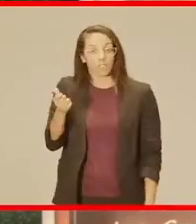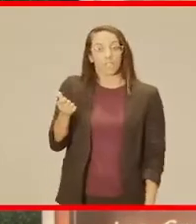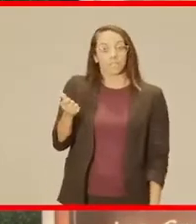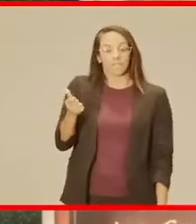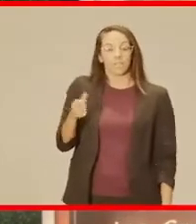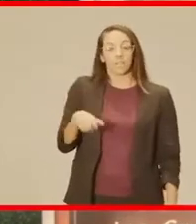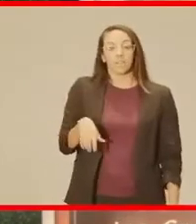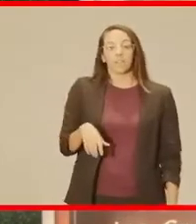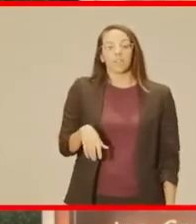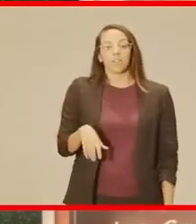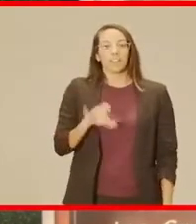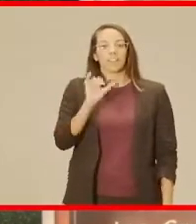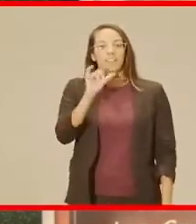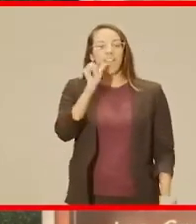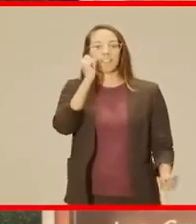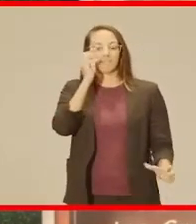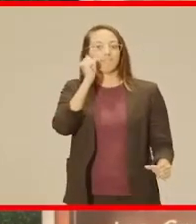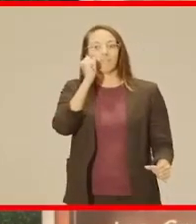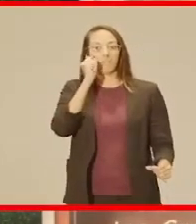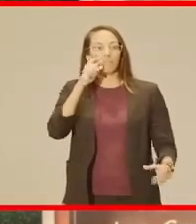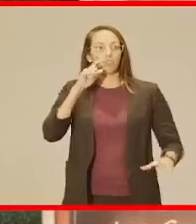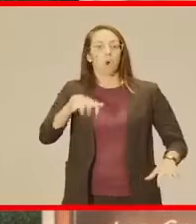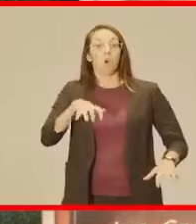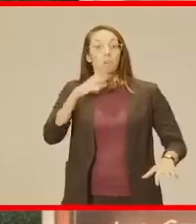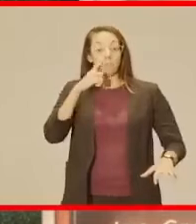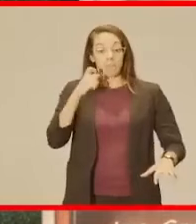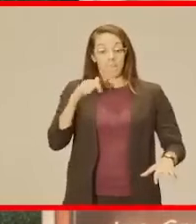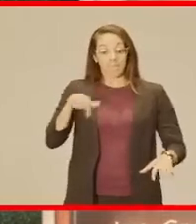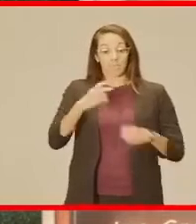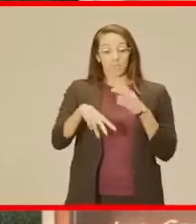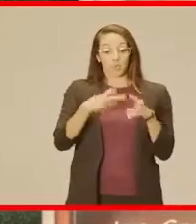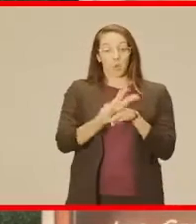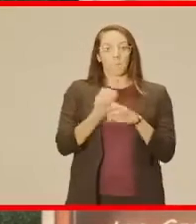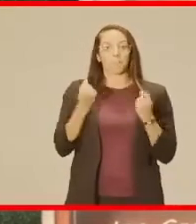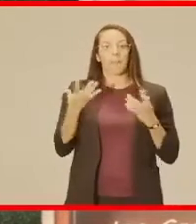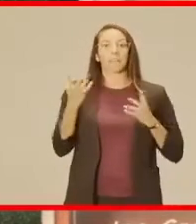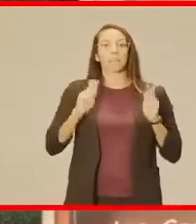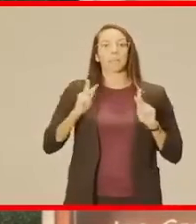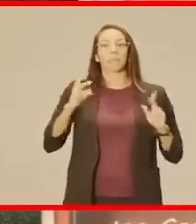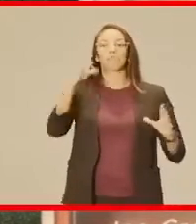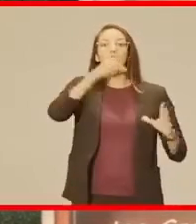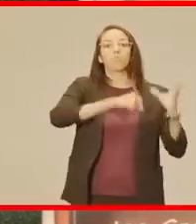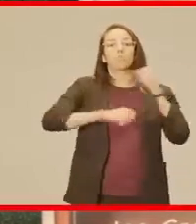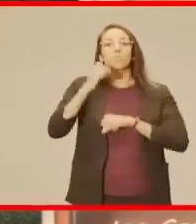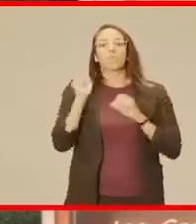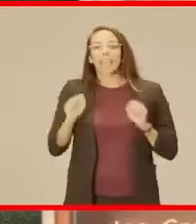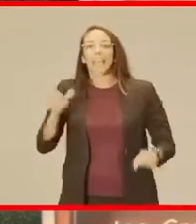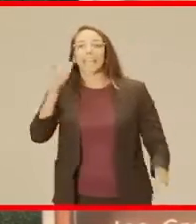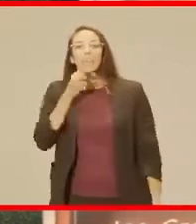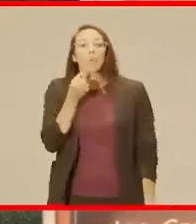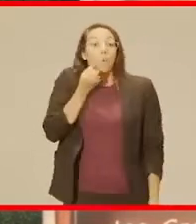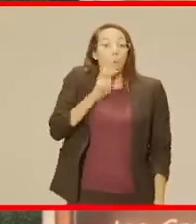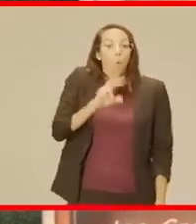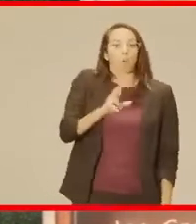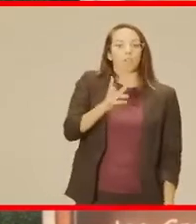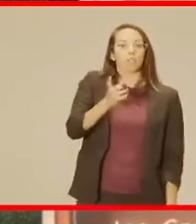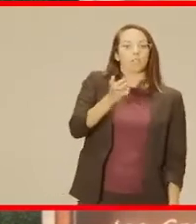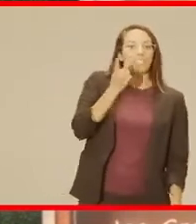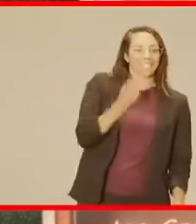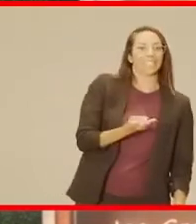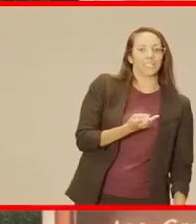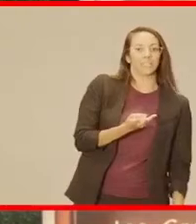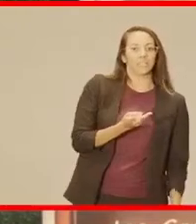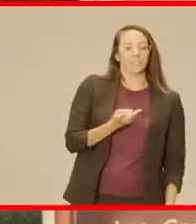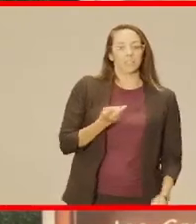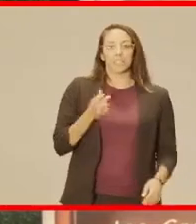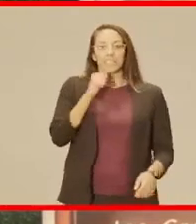world that is based on the assumption that most people can either see or hear, and